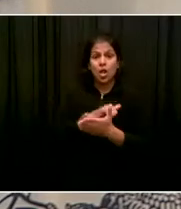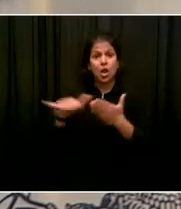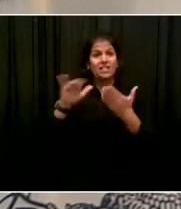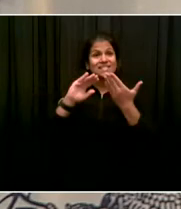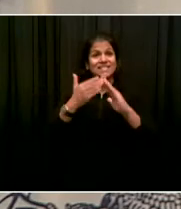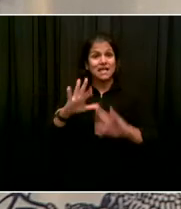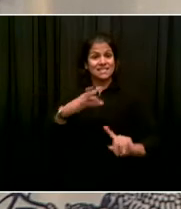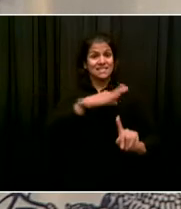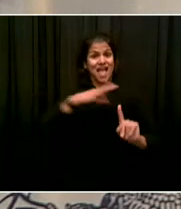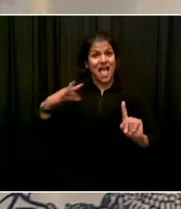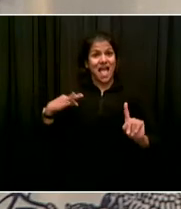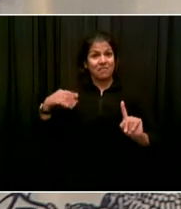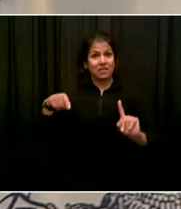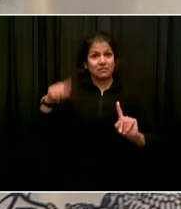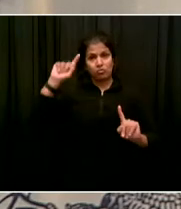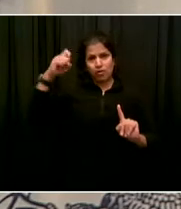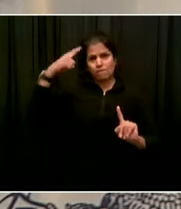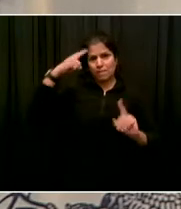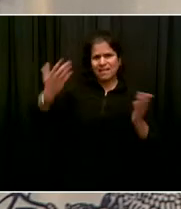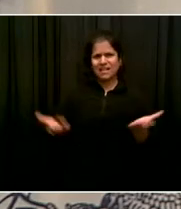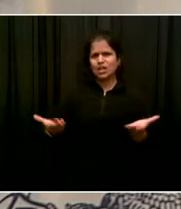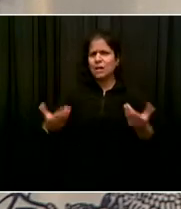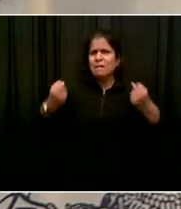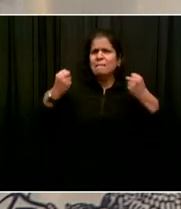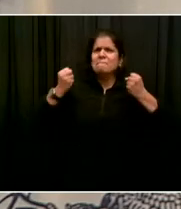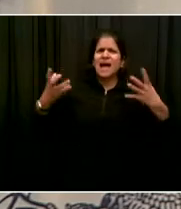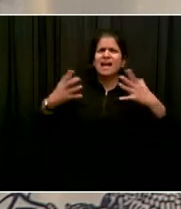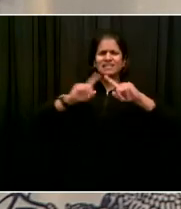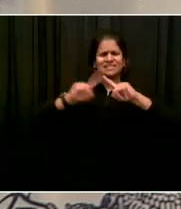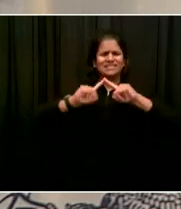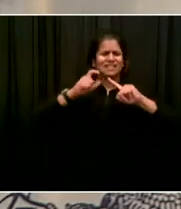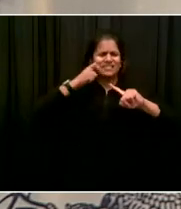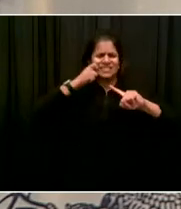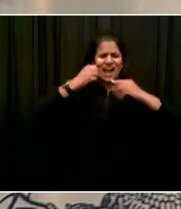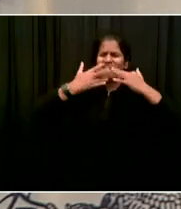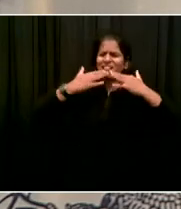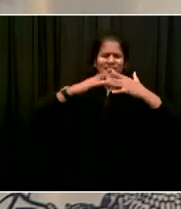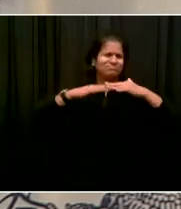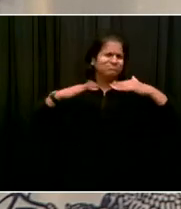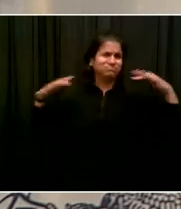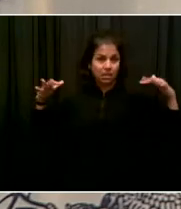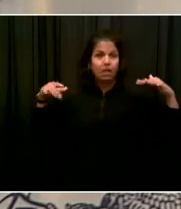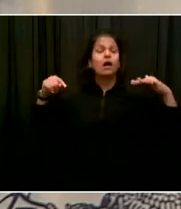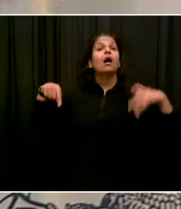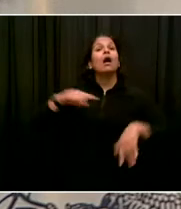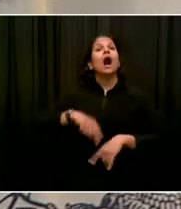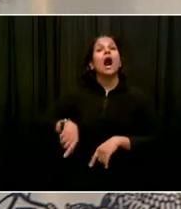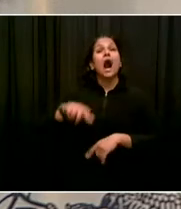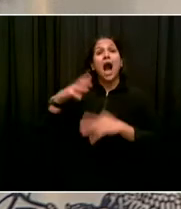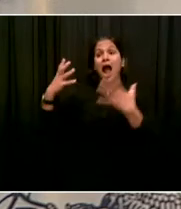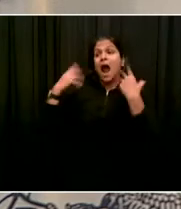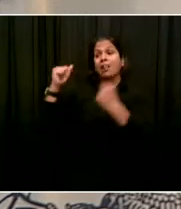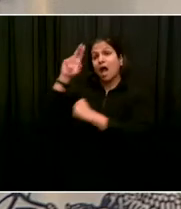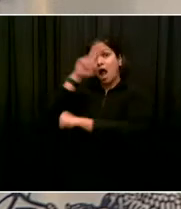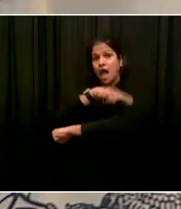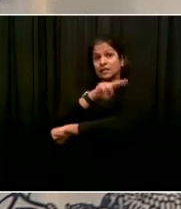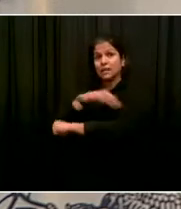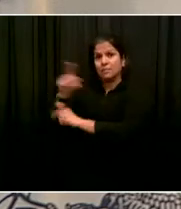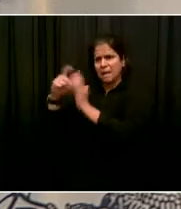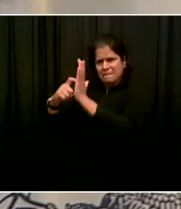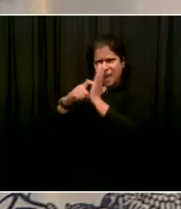hospitals and many other city agencies who, when the mandate came into effect, overwhelmingly went and got